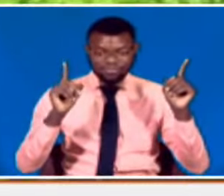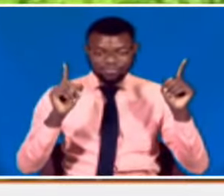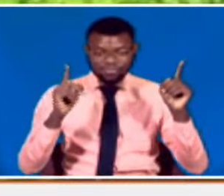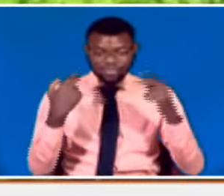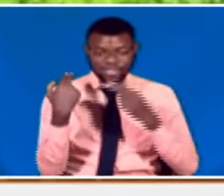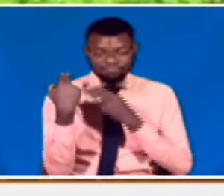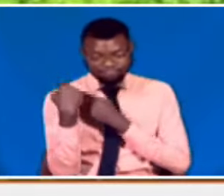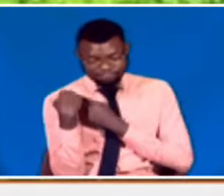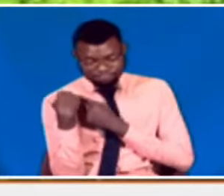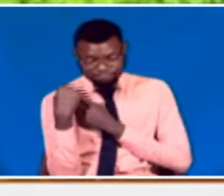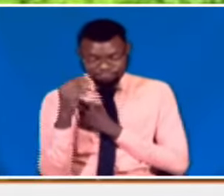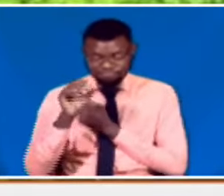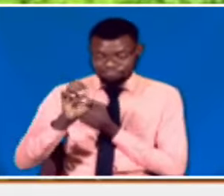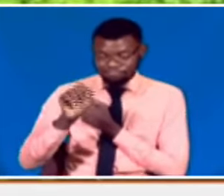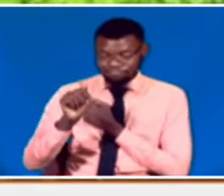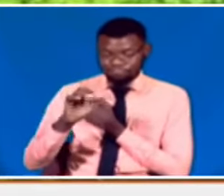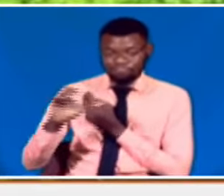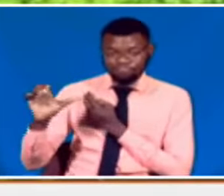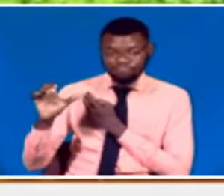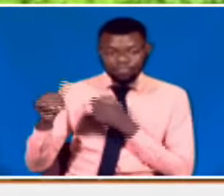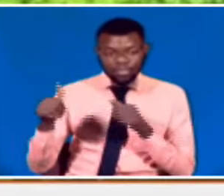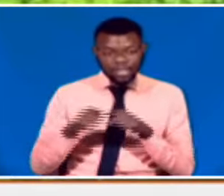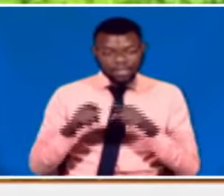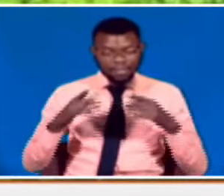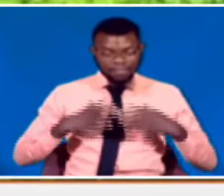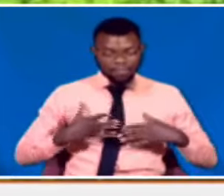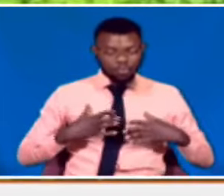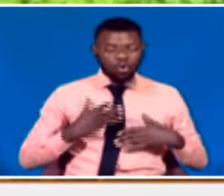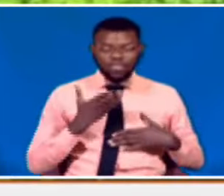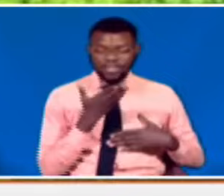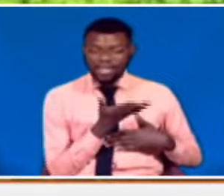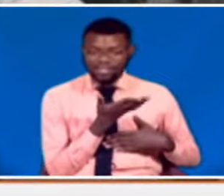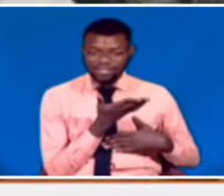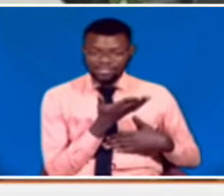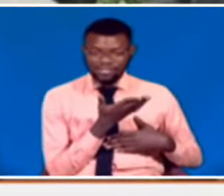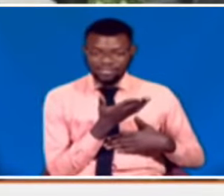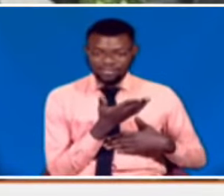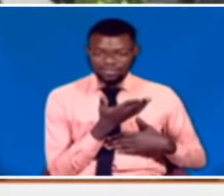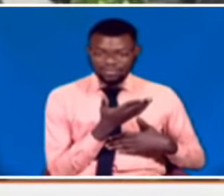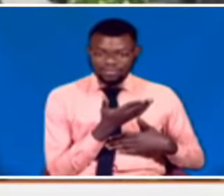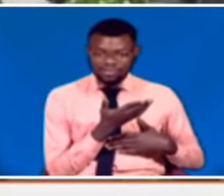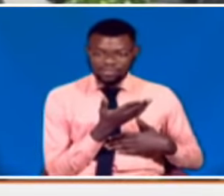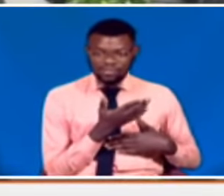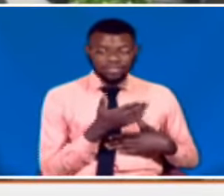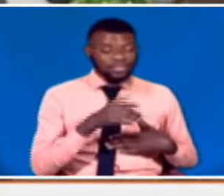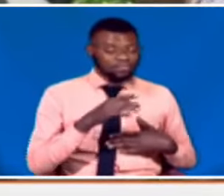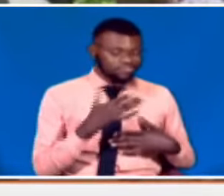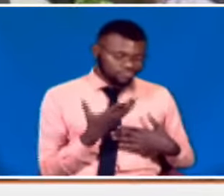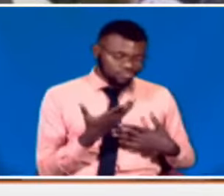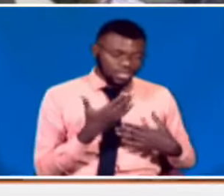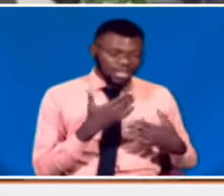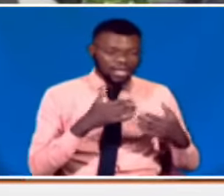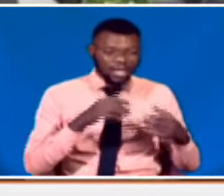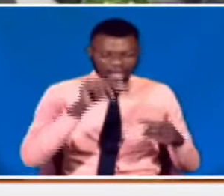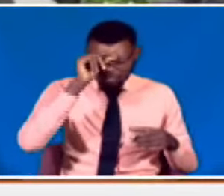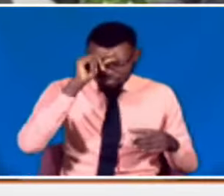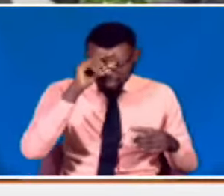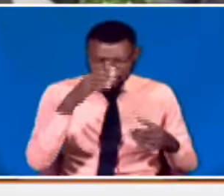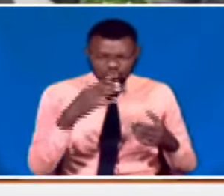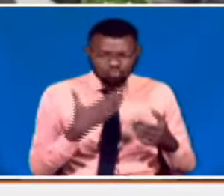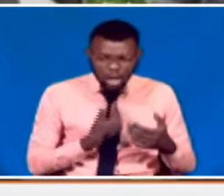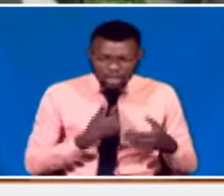jurisdiction of EACC. Among the persons sued in the suits filed to recover public land and government houses grabbed in